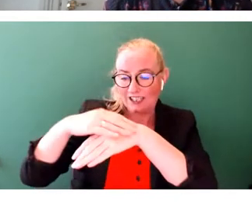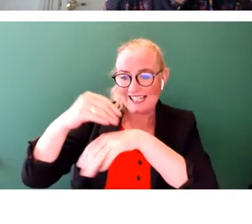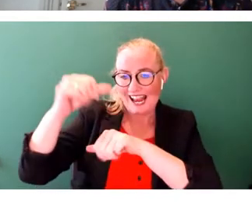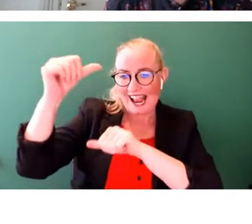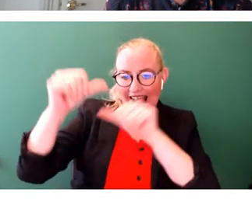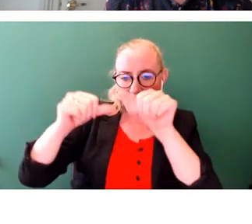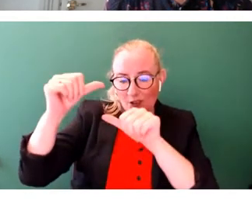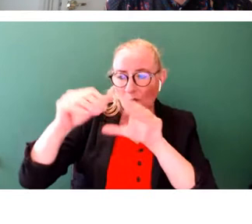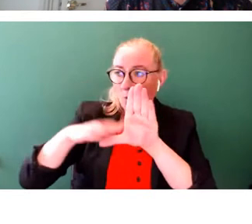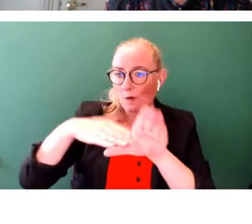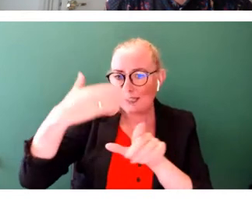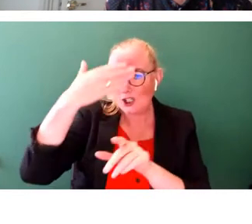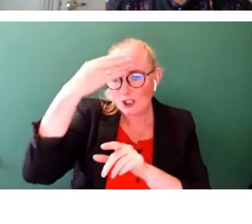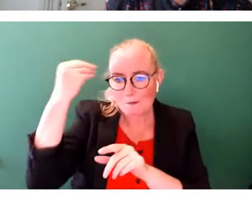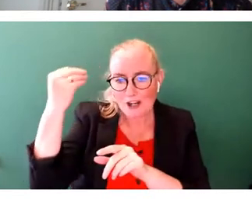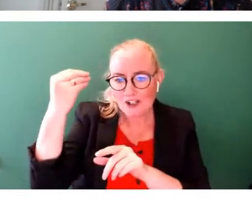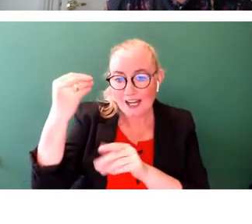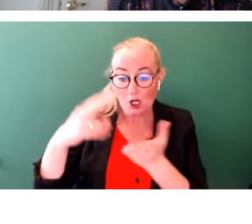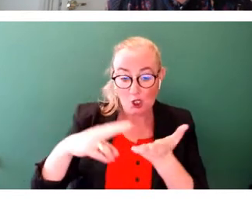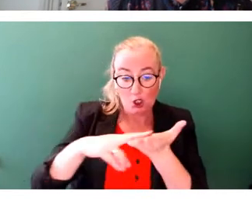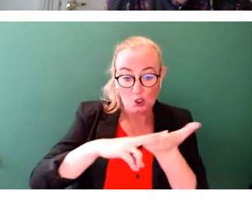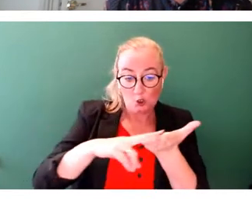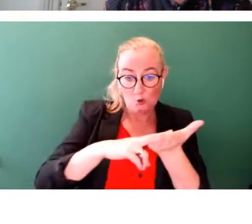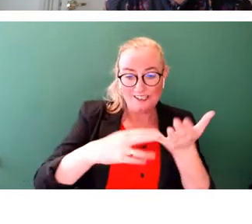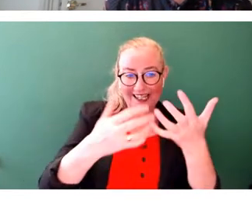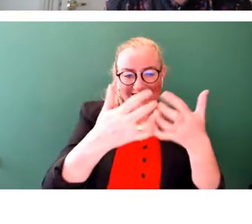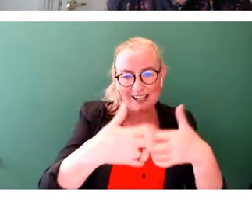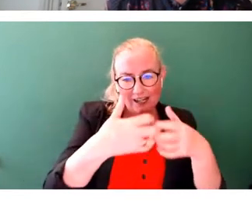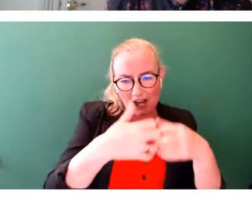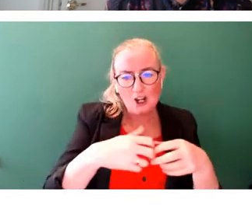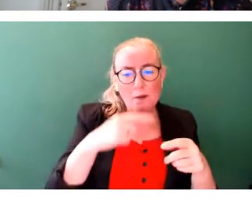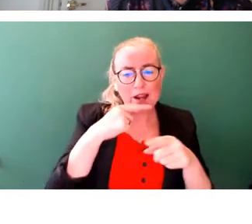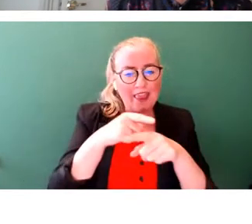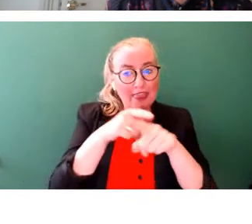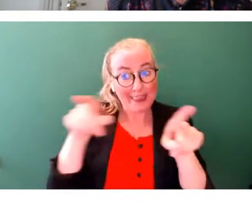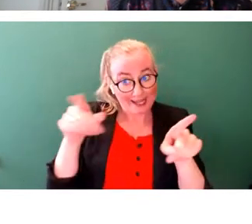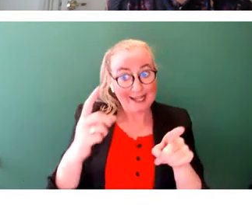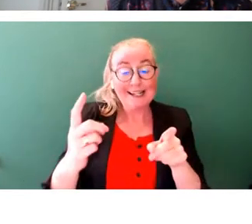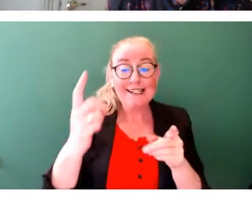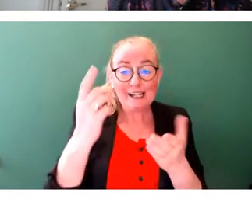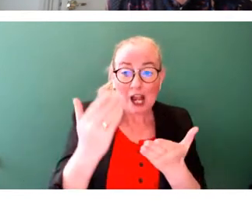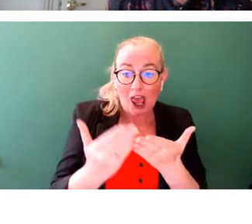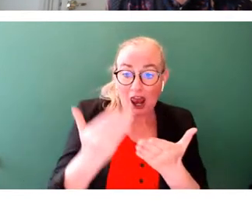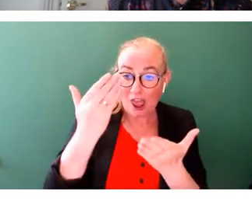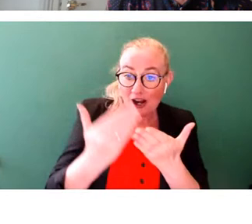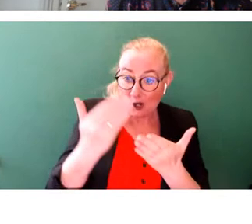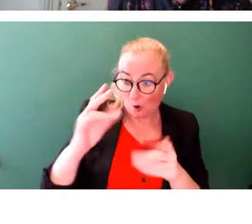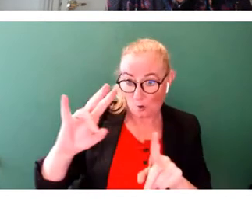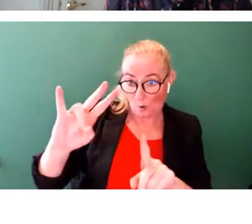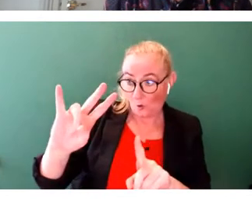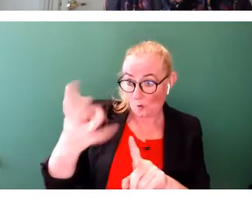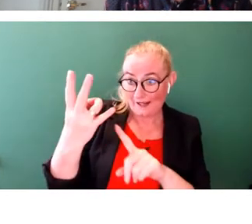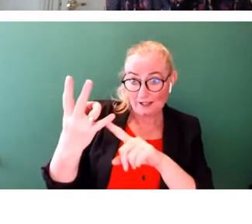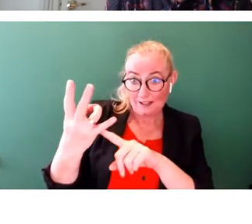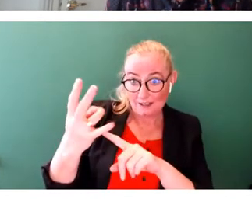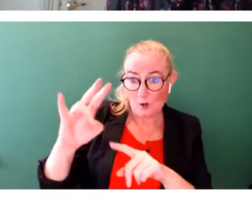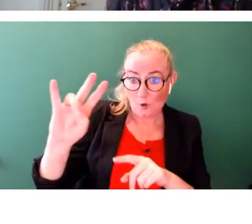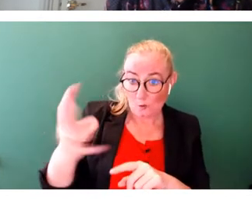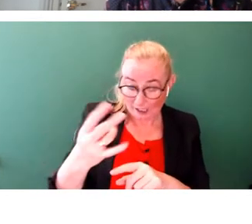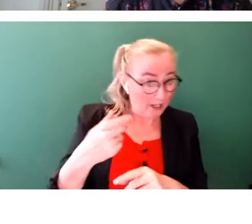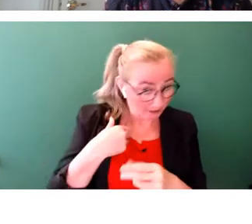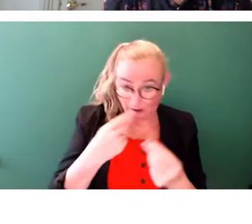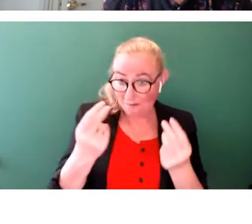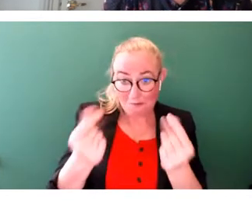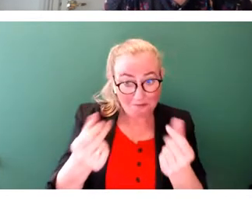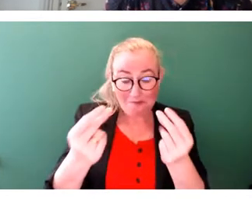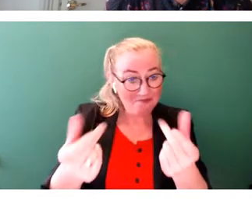dementia using technology, that they've really learned very quickly as well, just like we had to adapt and